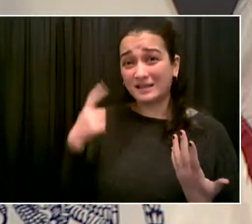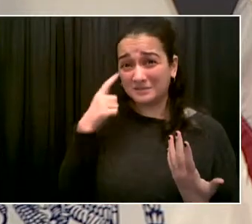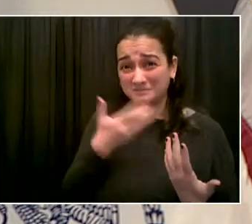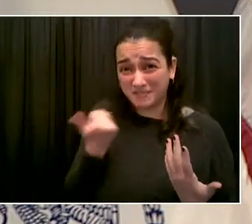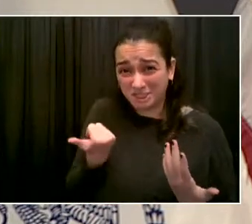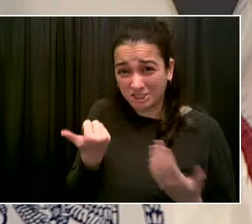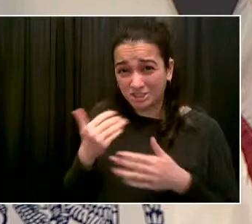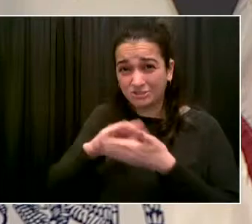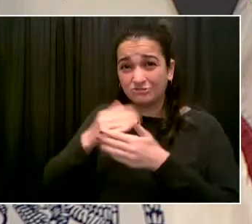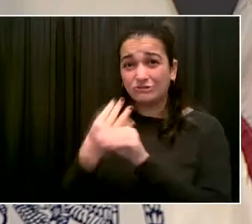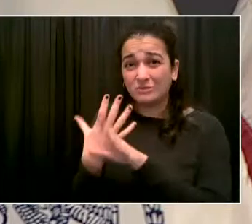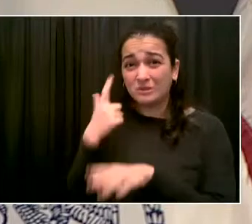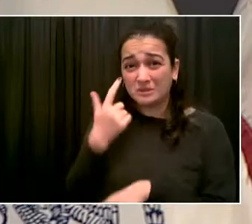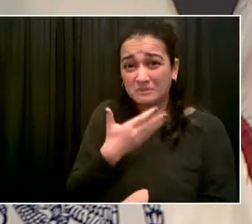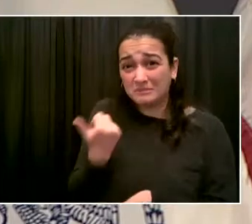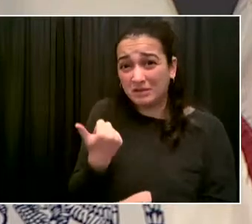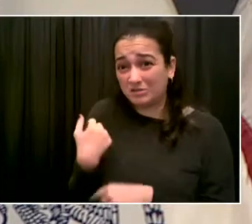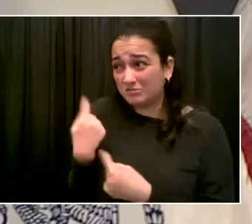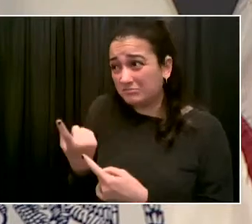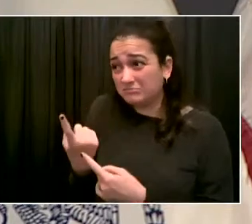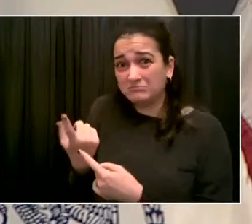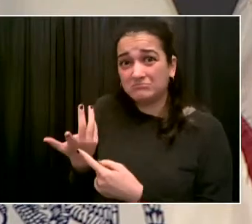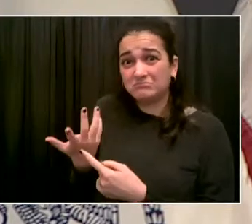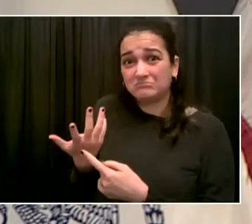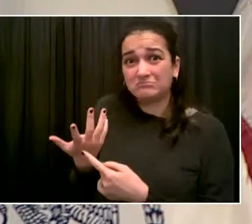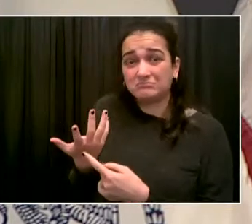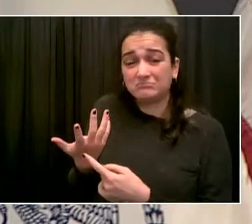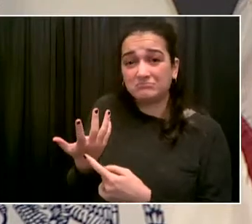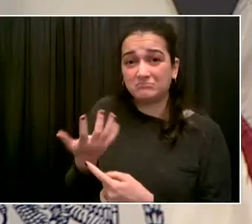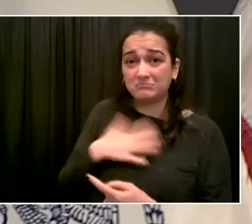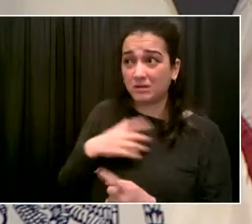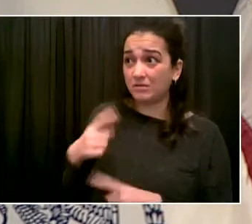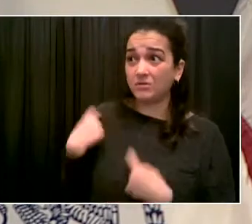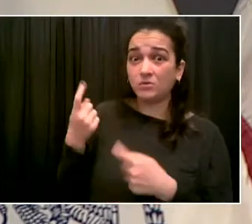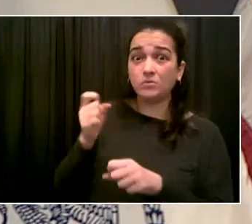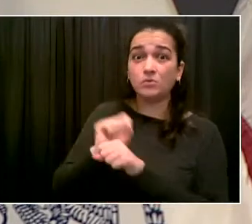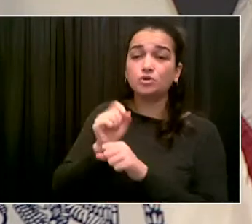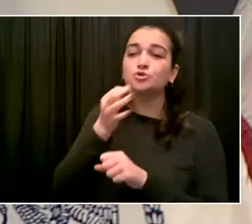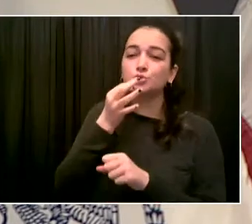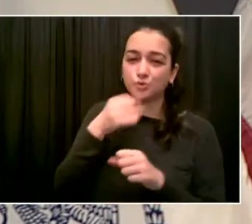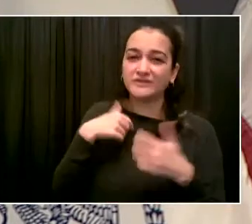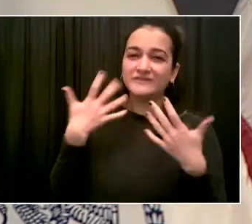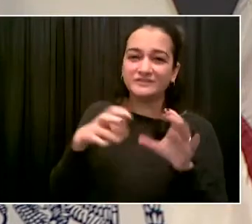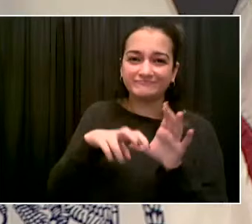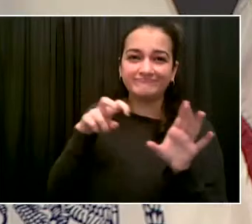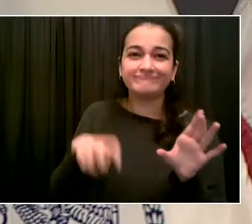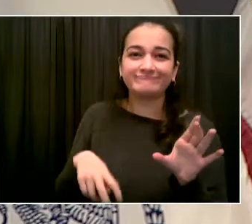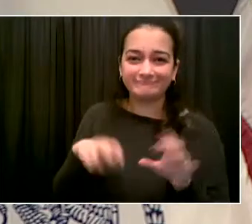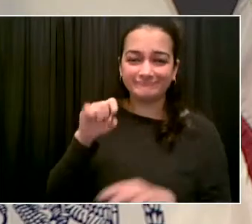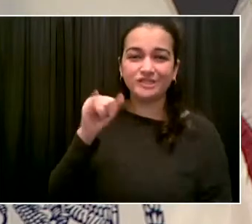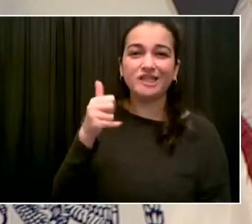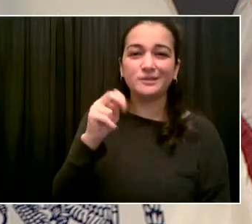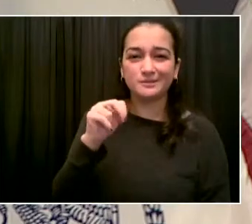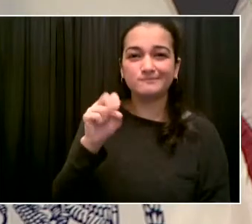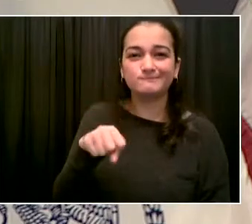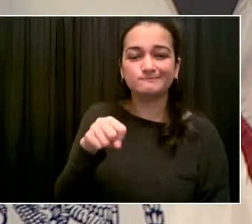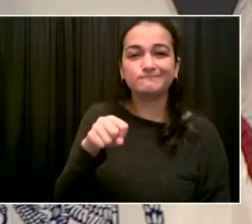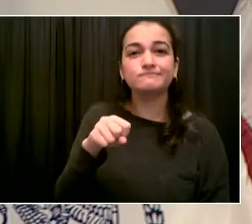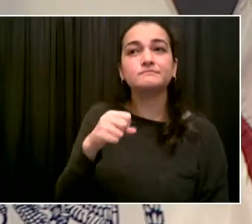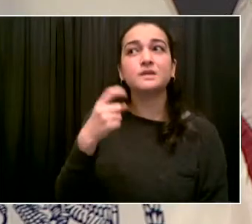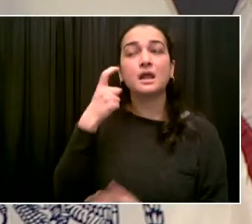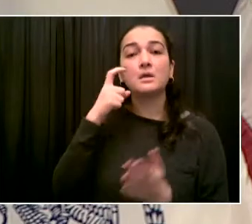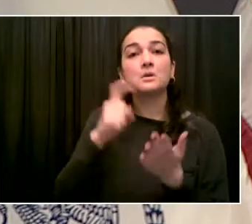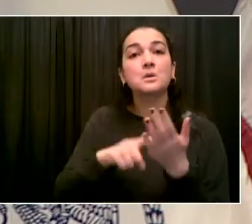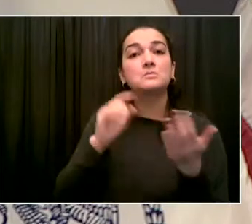this approach works for what we're trying to do. We want to bring in as many voices as possible from around the city, sometimes even around the